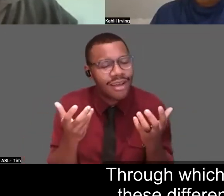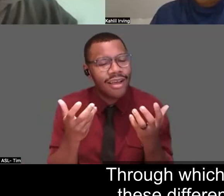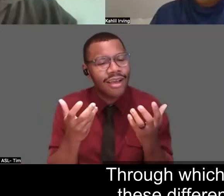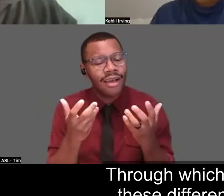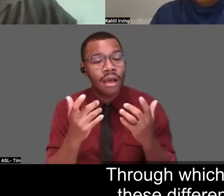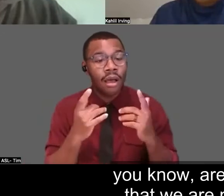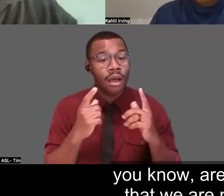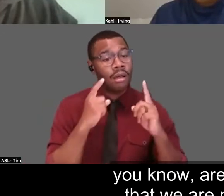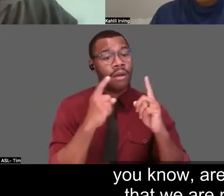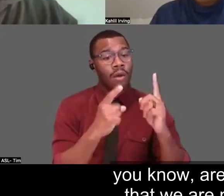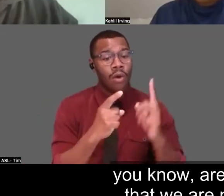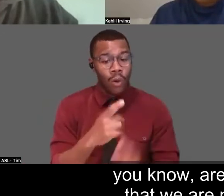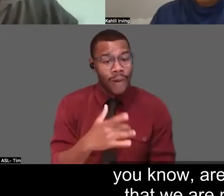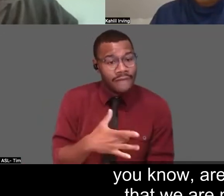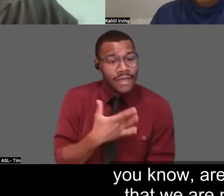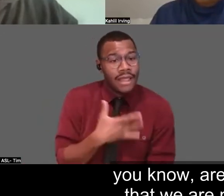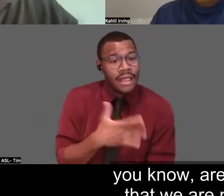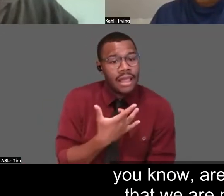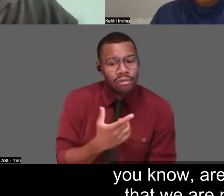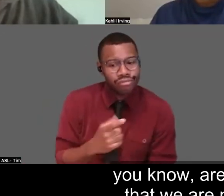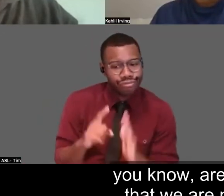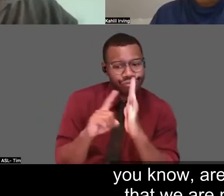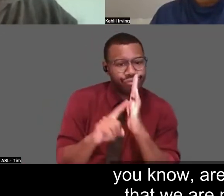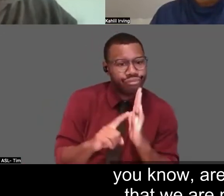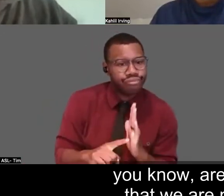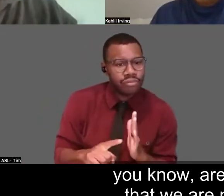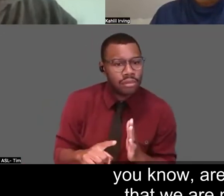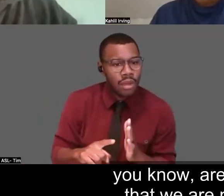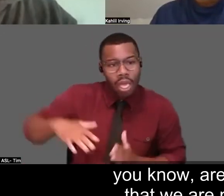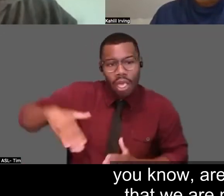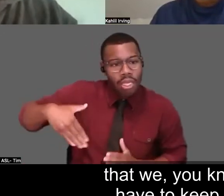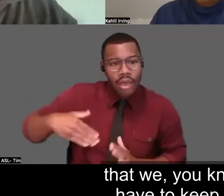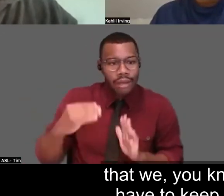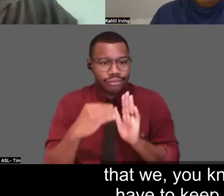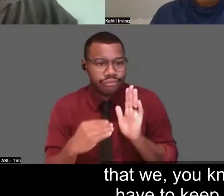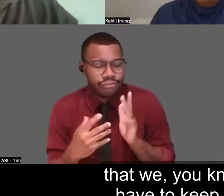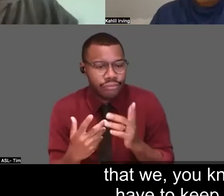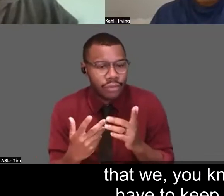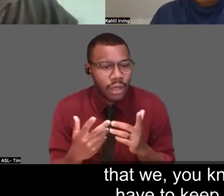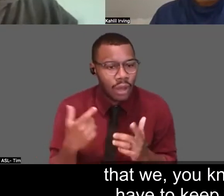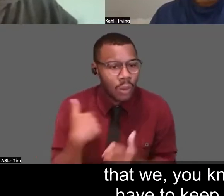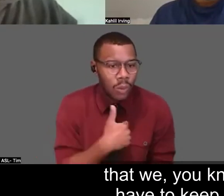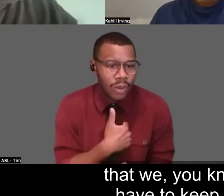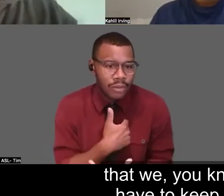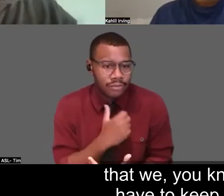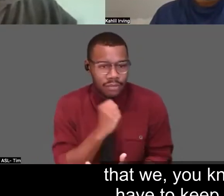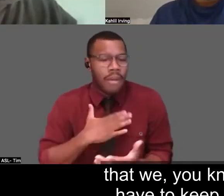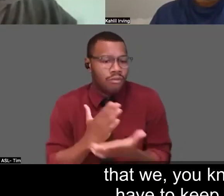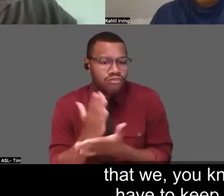feelings that, are not cataloged, that we are not entitled to, that we,